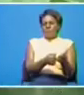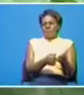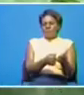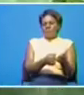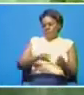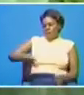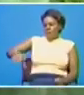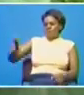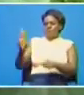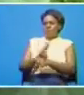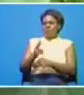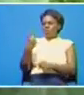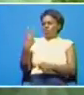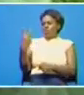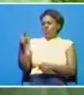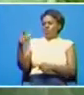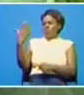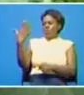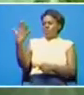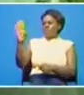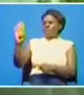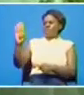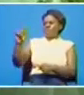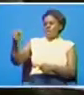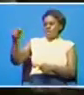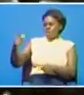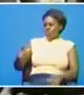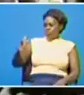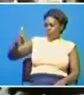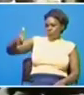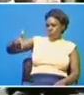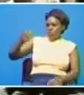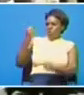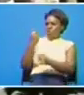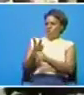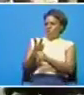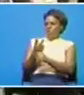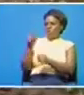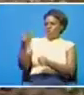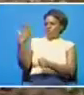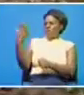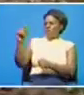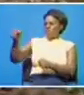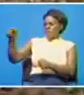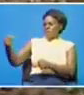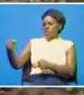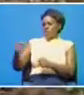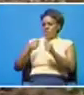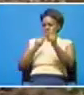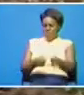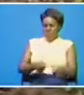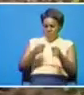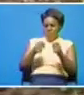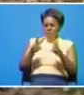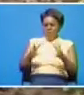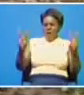The county spent 2.5 million shillings for fuel and 12.5 million for farm inputs, including